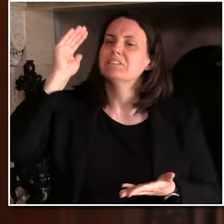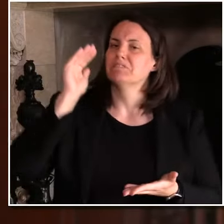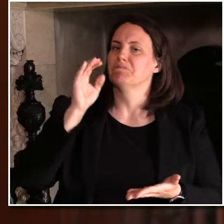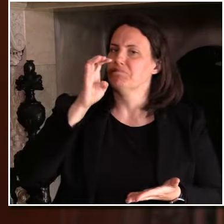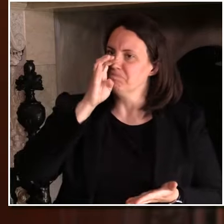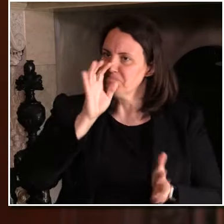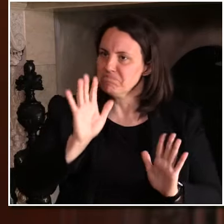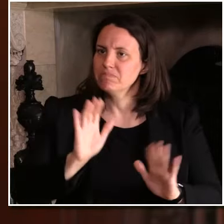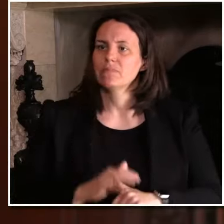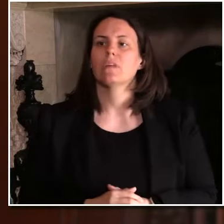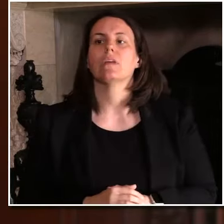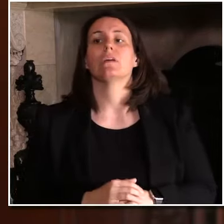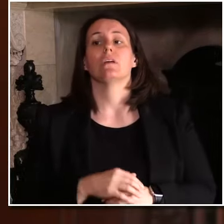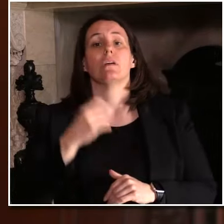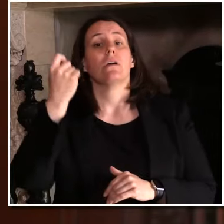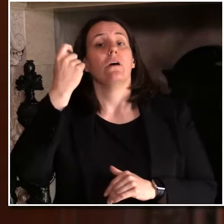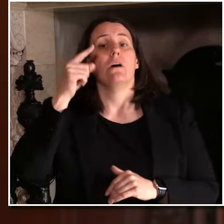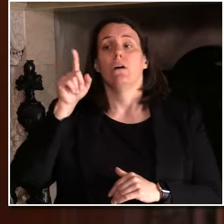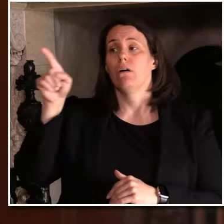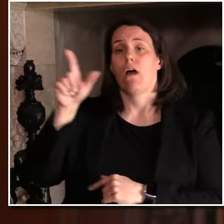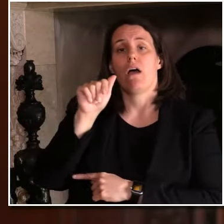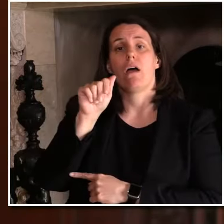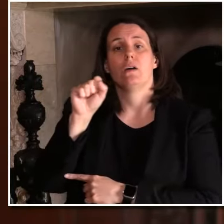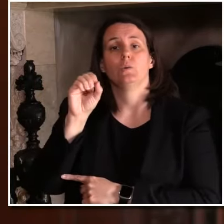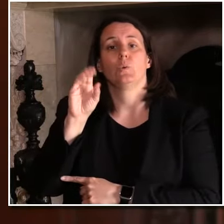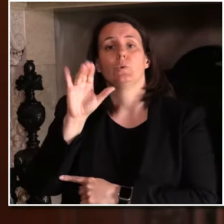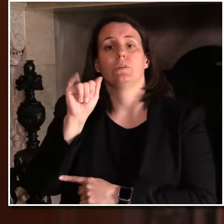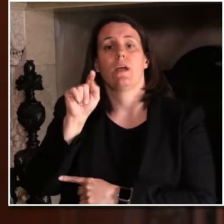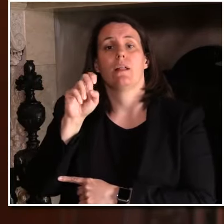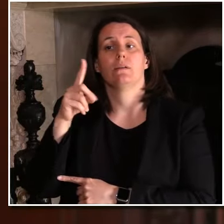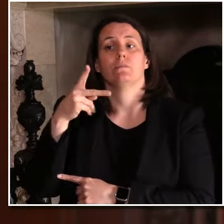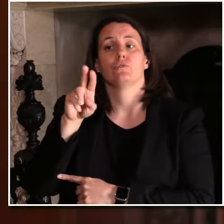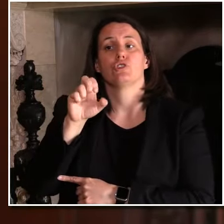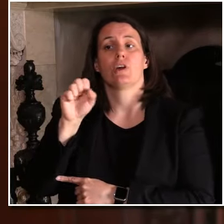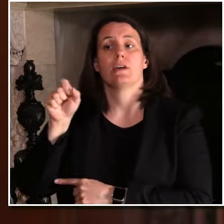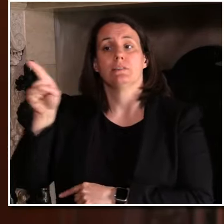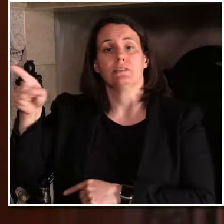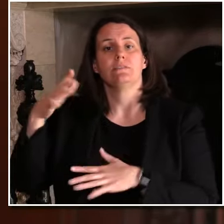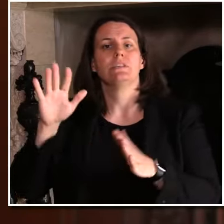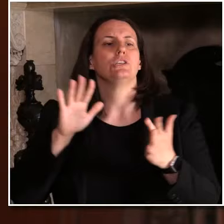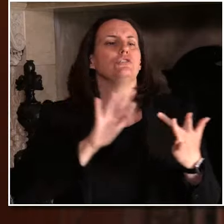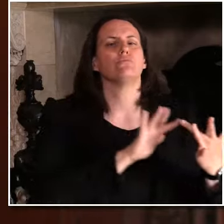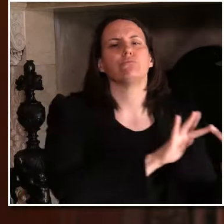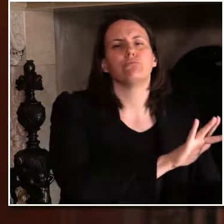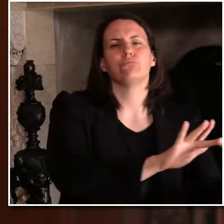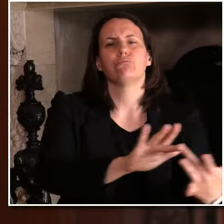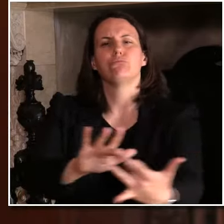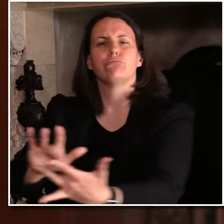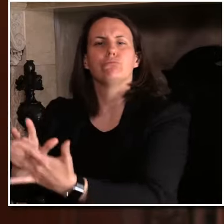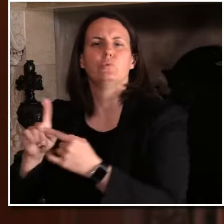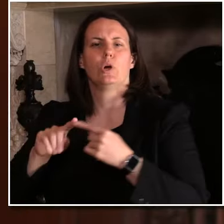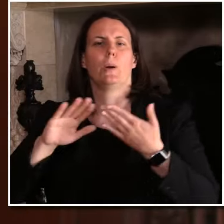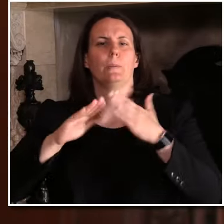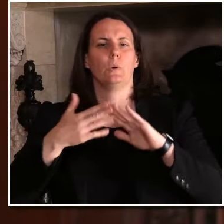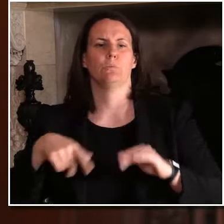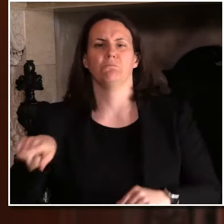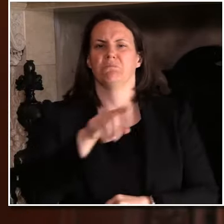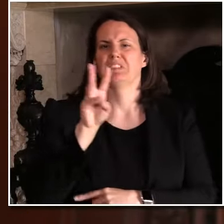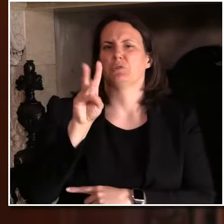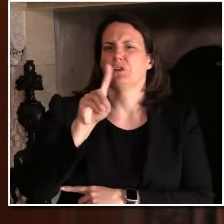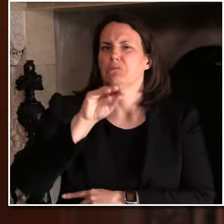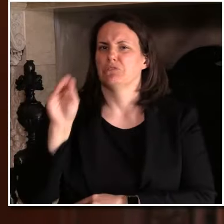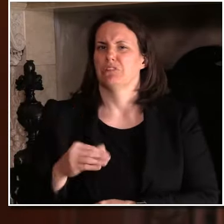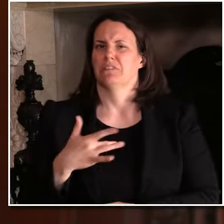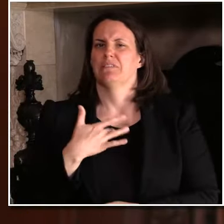and NORC, 61% of Americans feel the steps taken by government officials to protect folks from